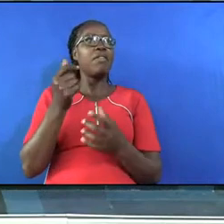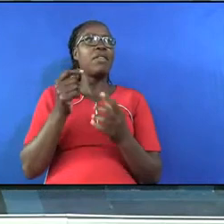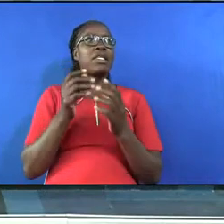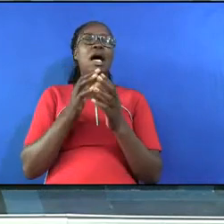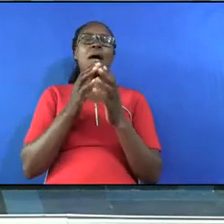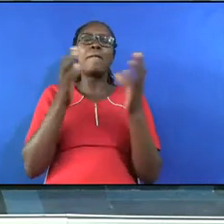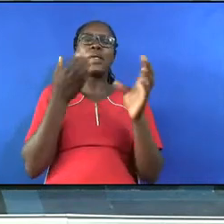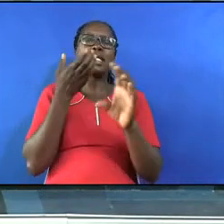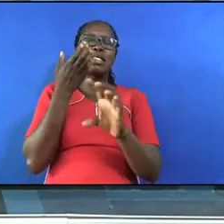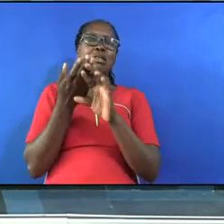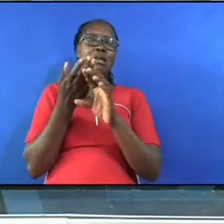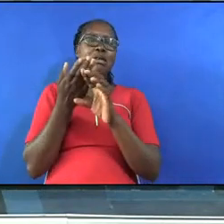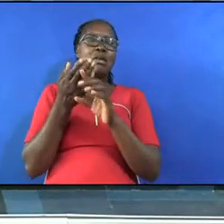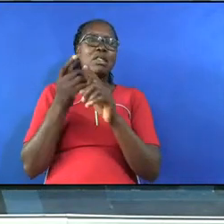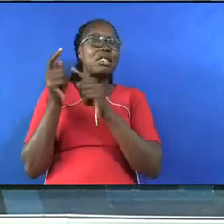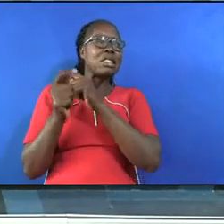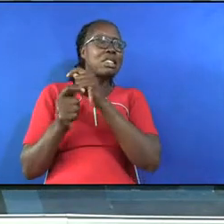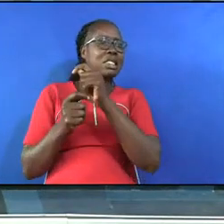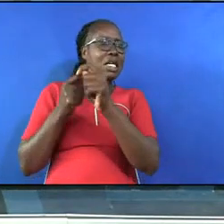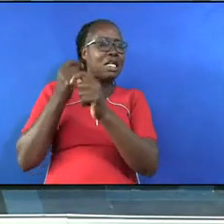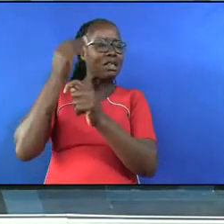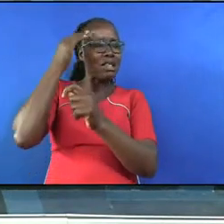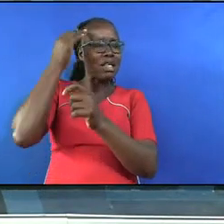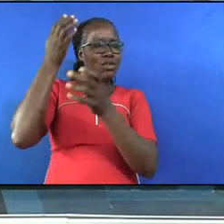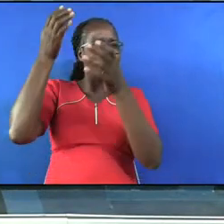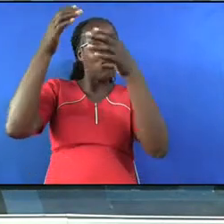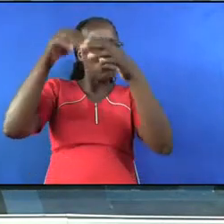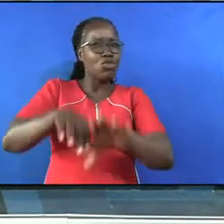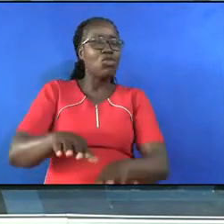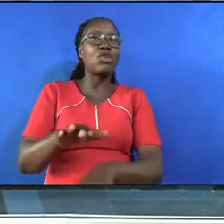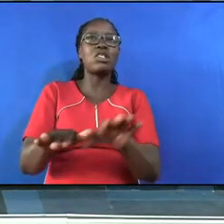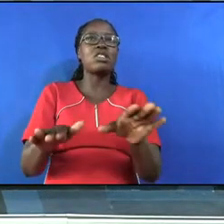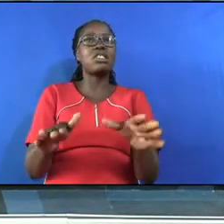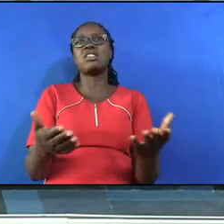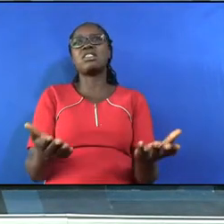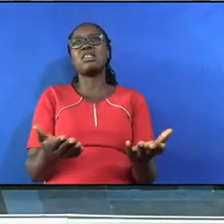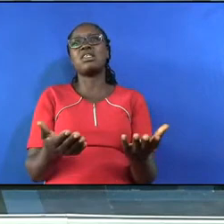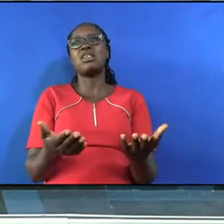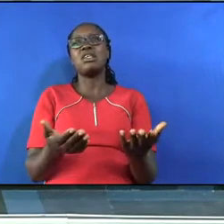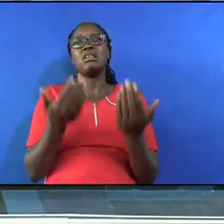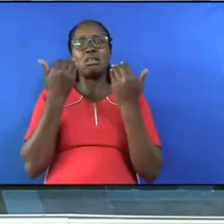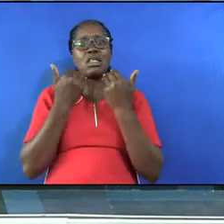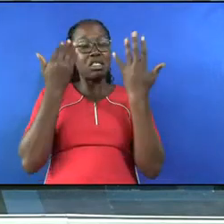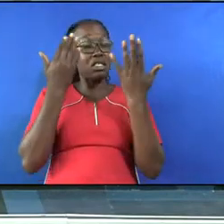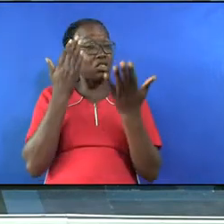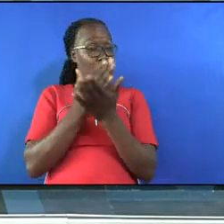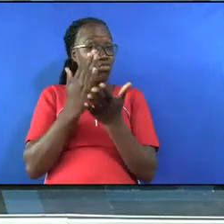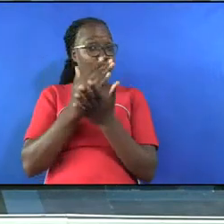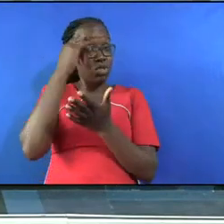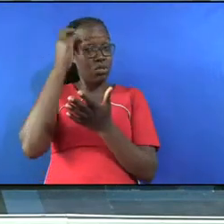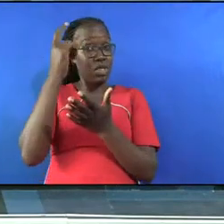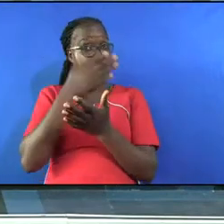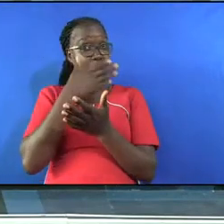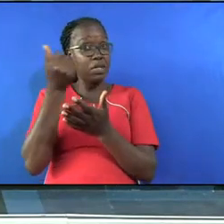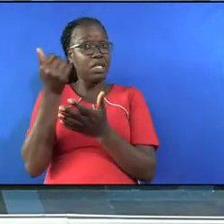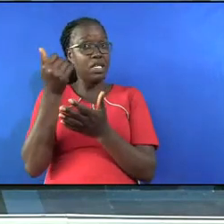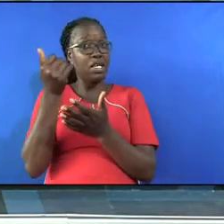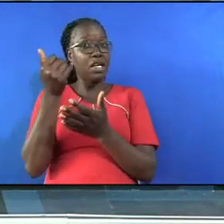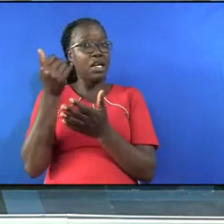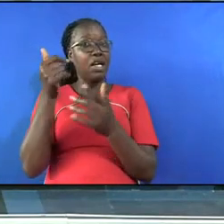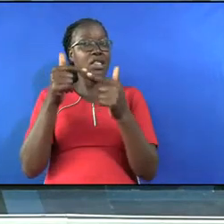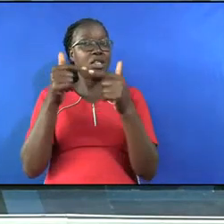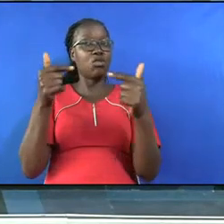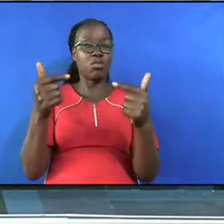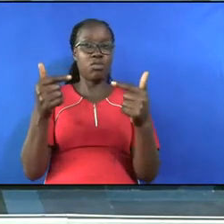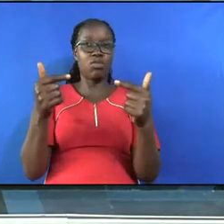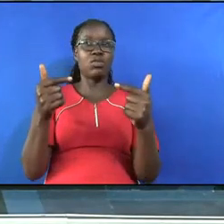were tied on your head and you were thrown into the sea. You can imagine the trauma, right? But that would be better as